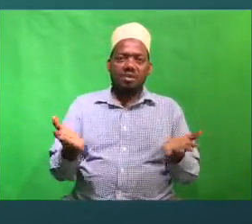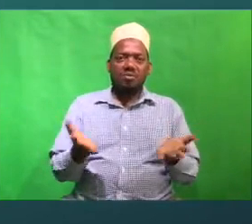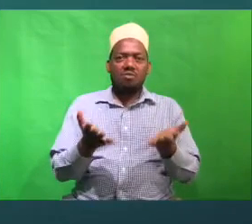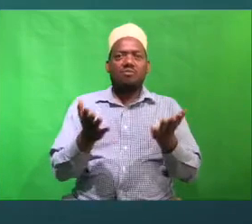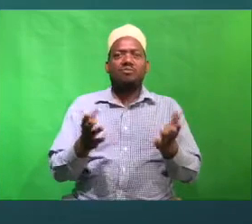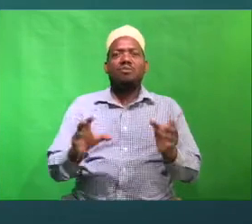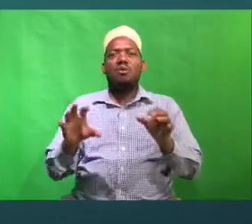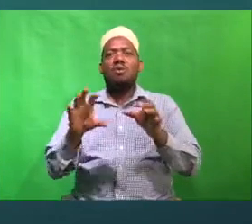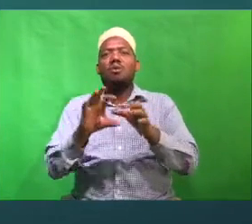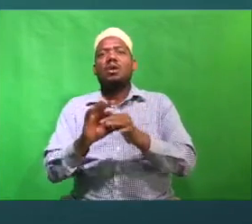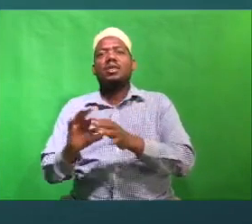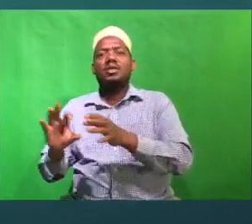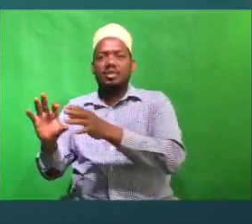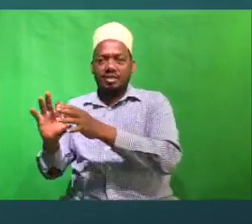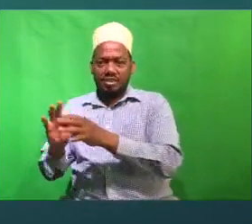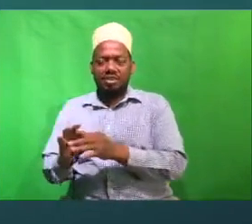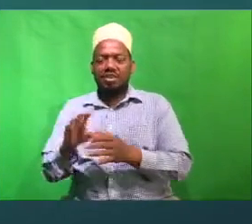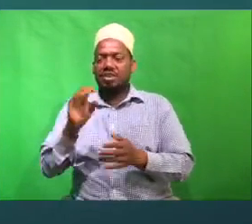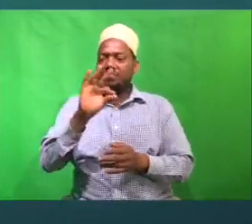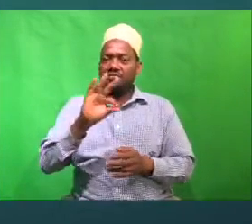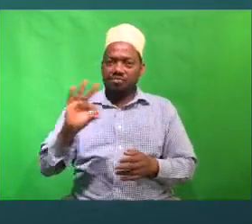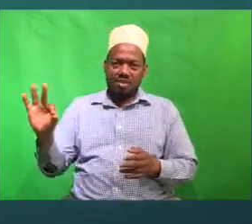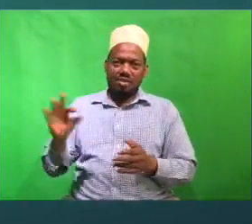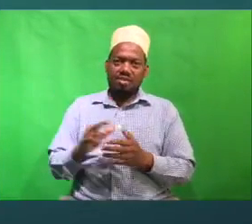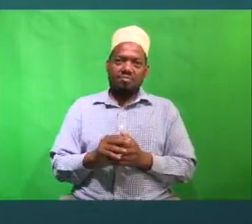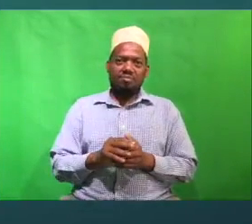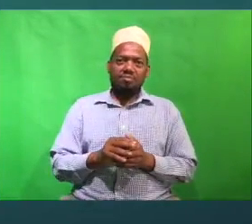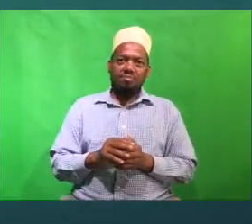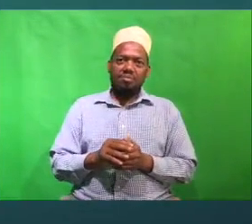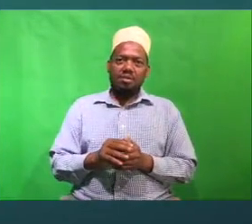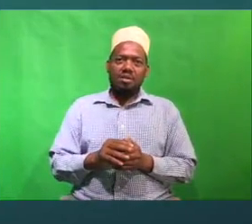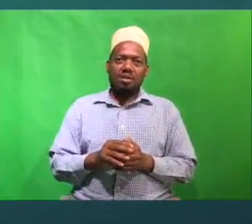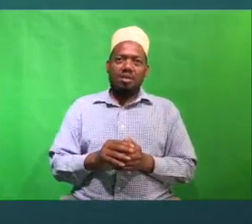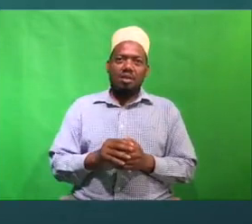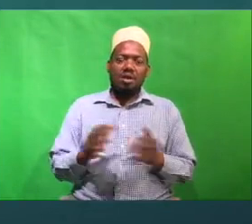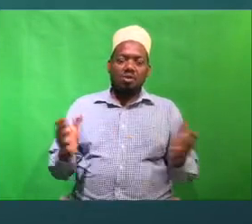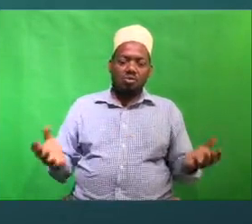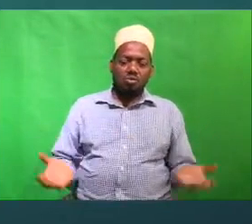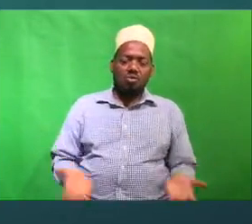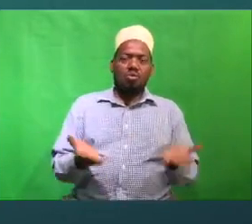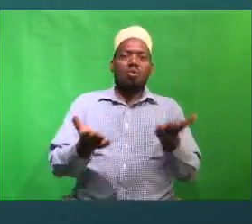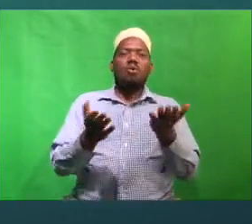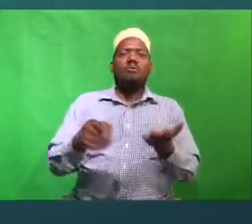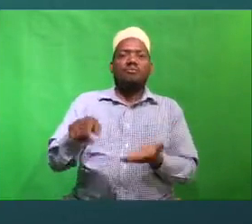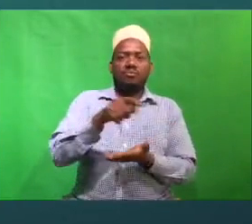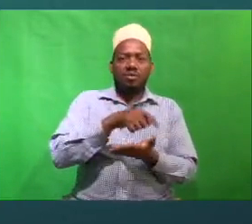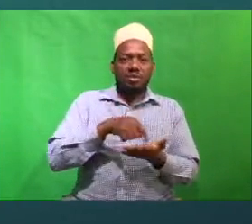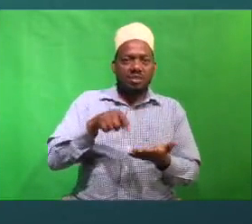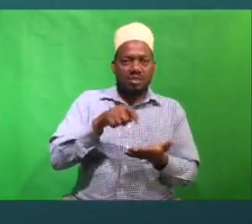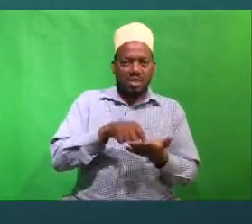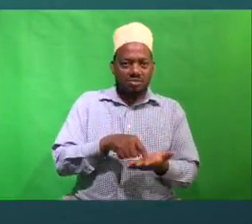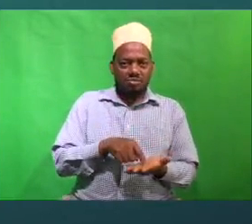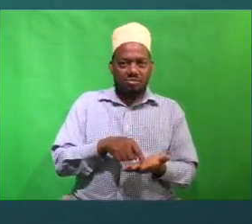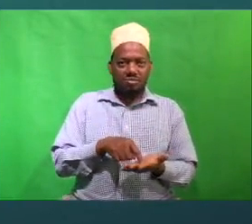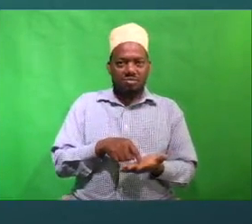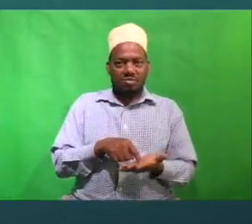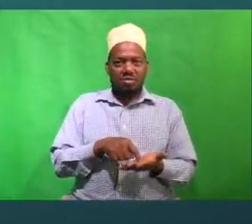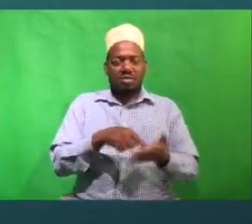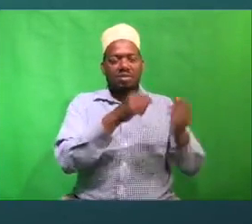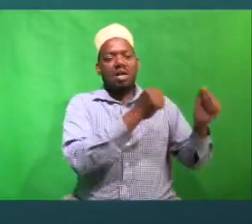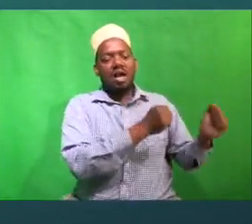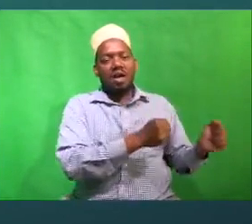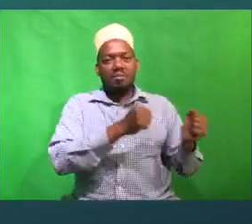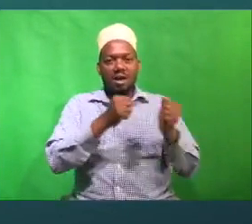urbanization is another factor, my students. Growth of towns encourage rural urban